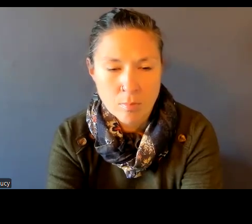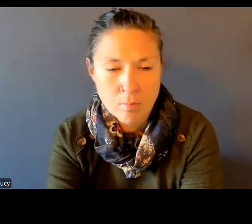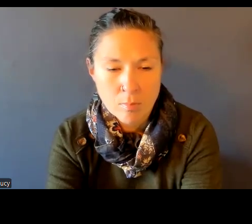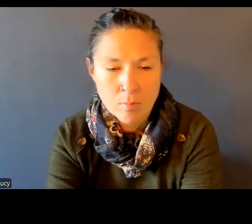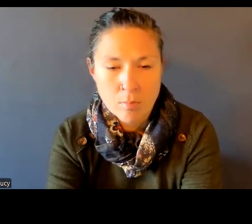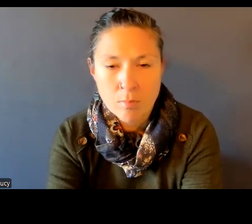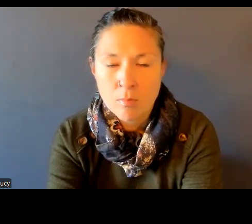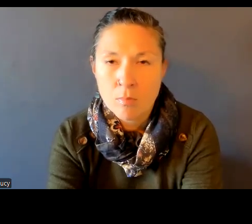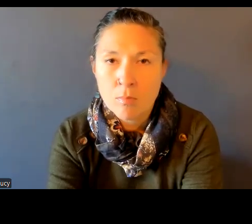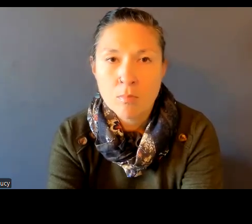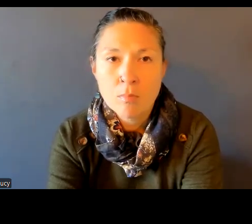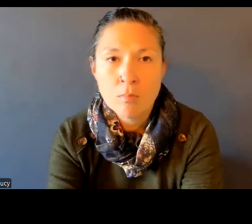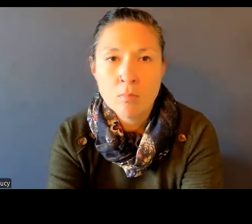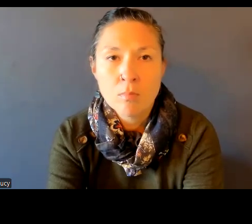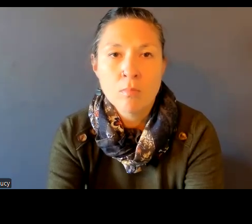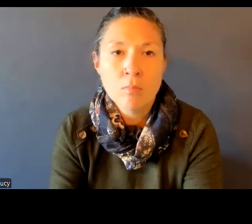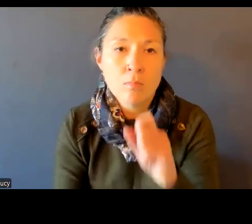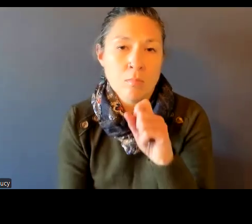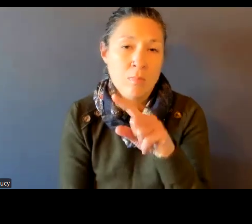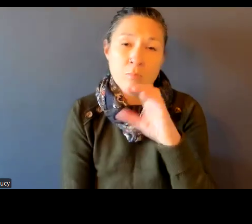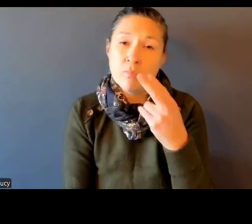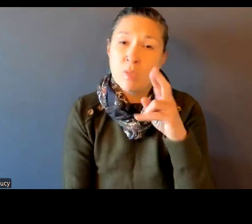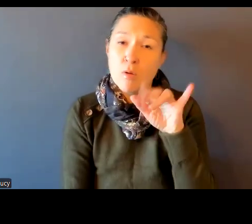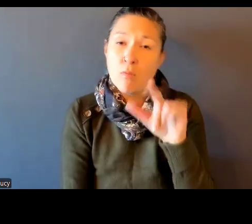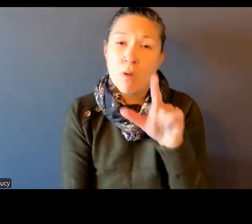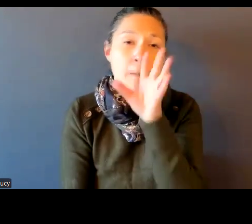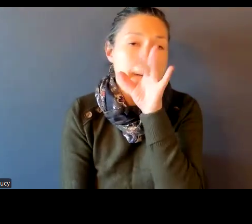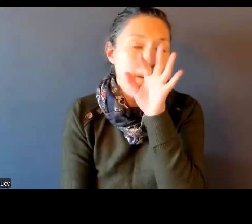evening. Wonderful. We hear you loud and clear.